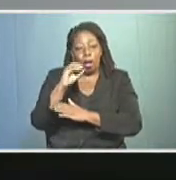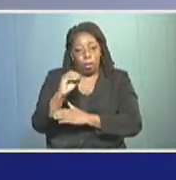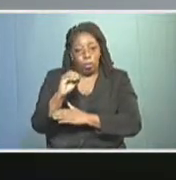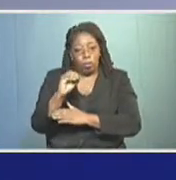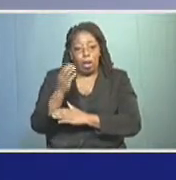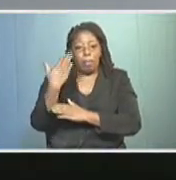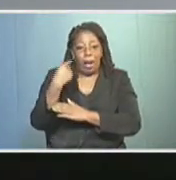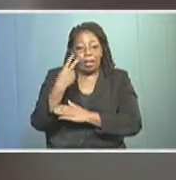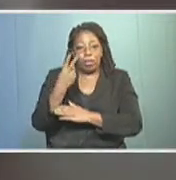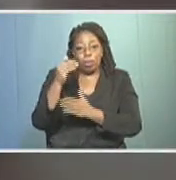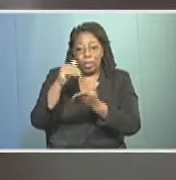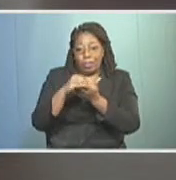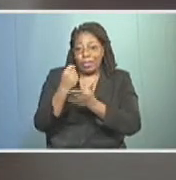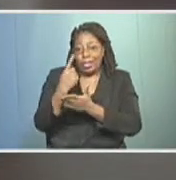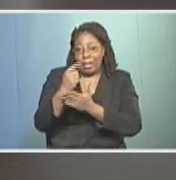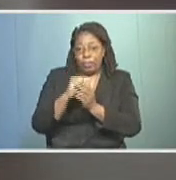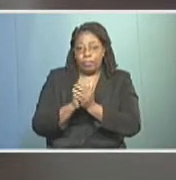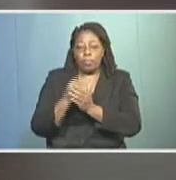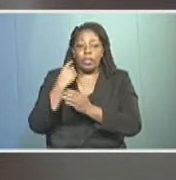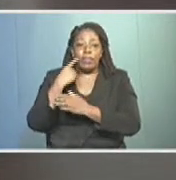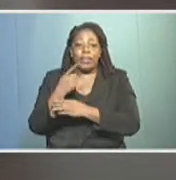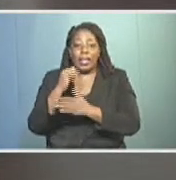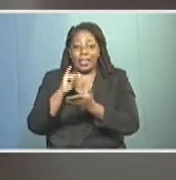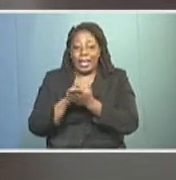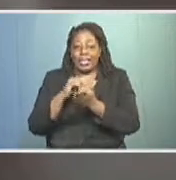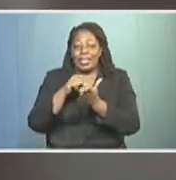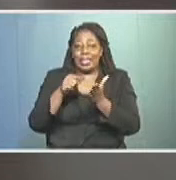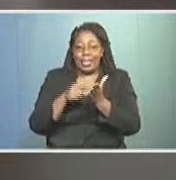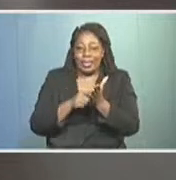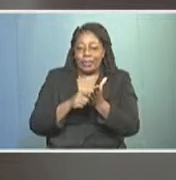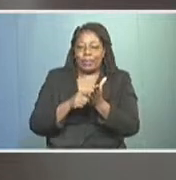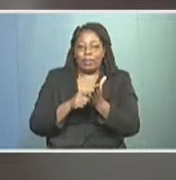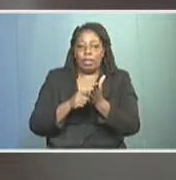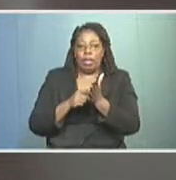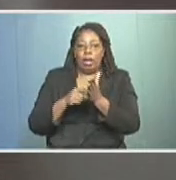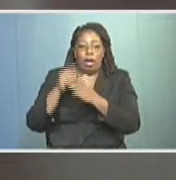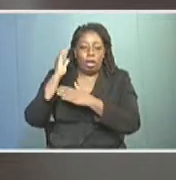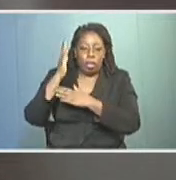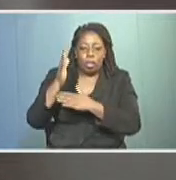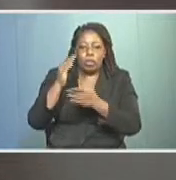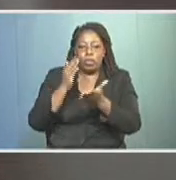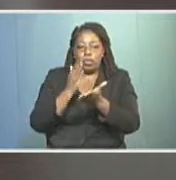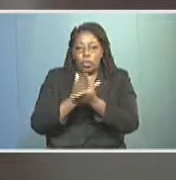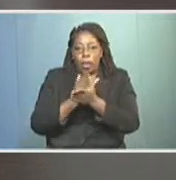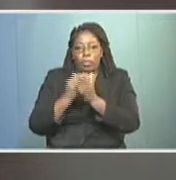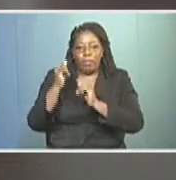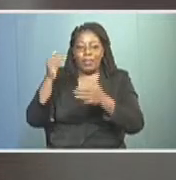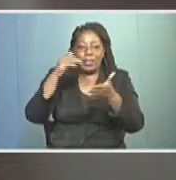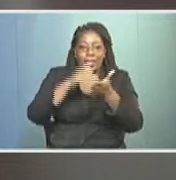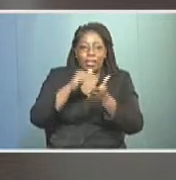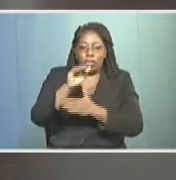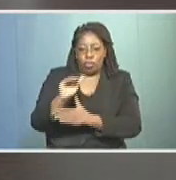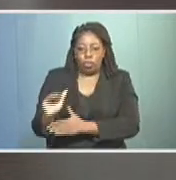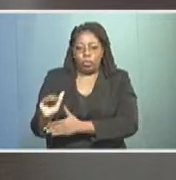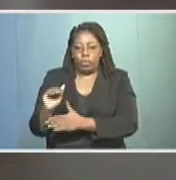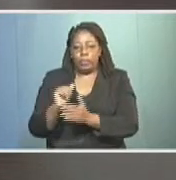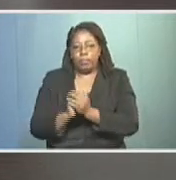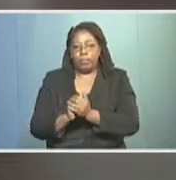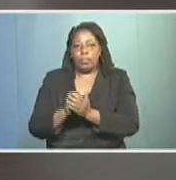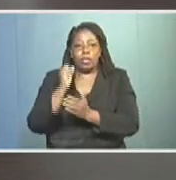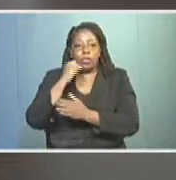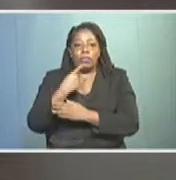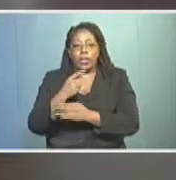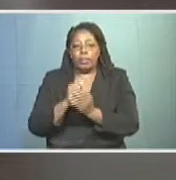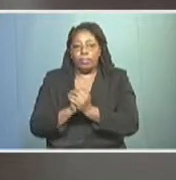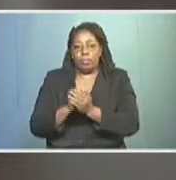Mrs. Davis believes the much-anticipated alert brings the country closer to stopping violence against children. I've been waiting for this for